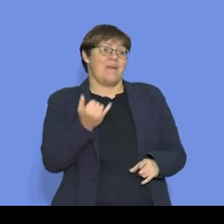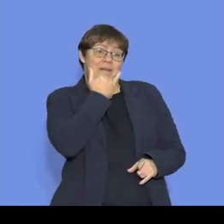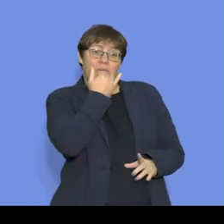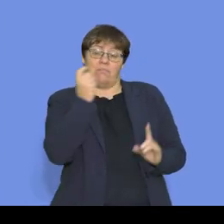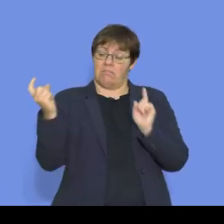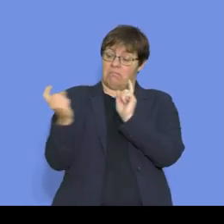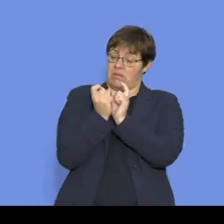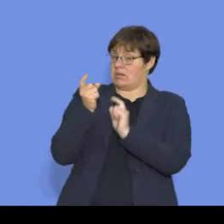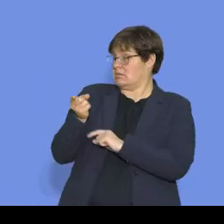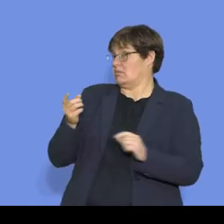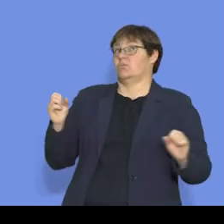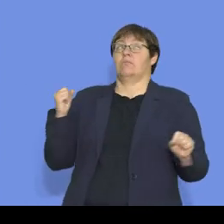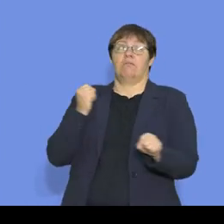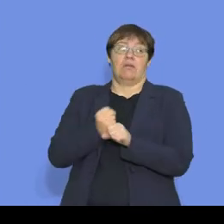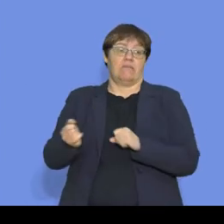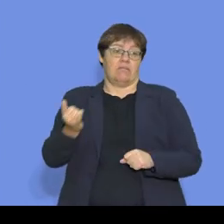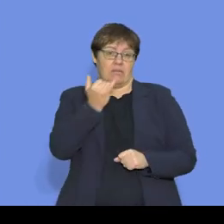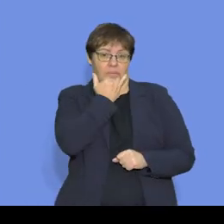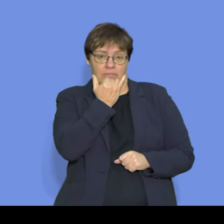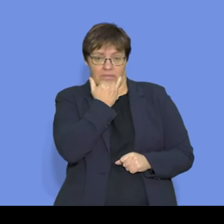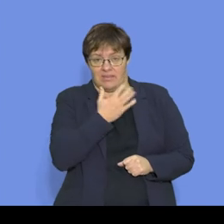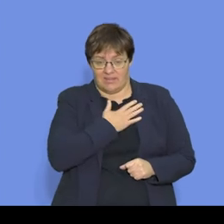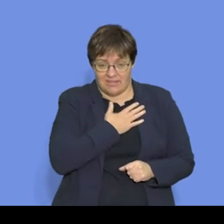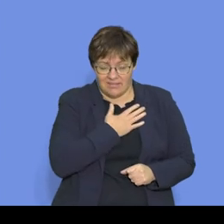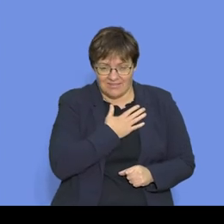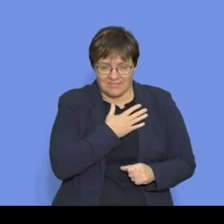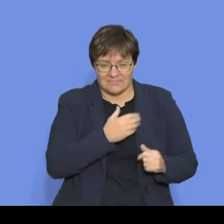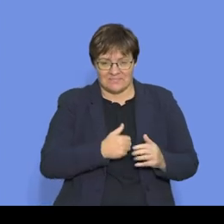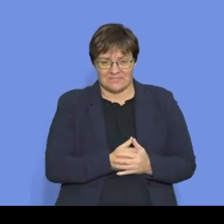I didn't meet one of those.